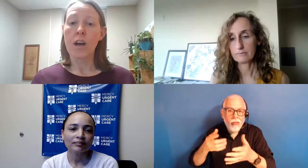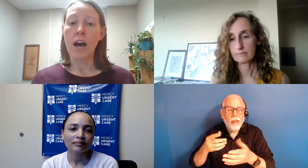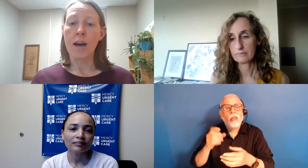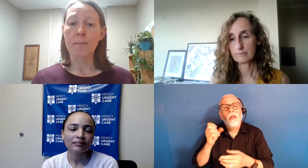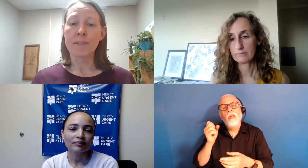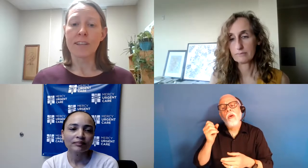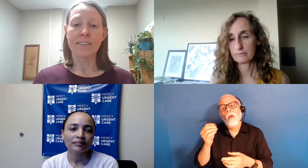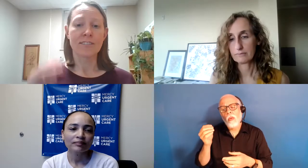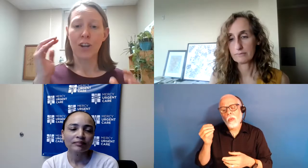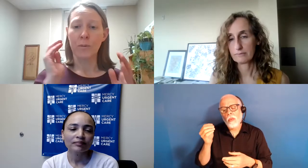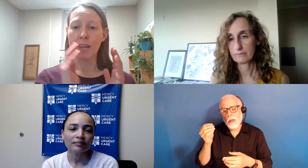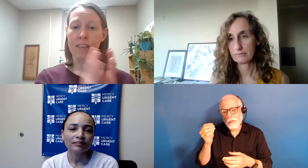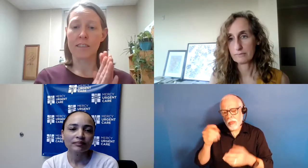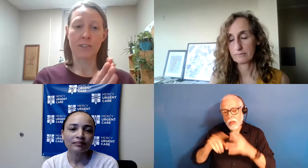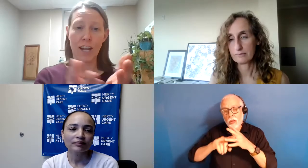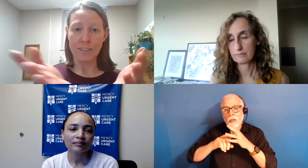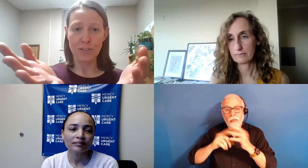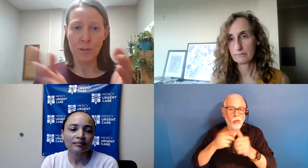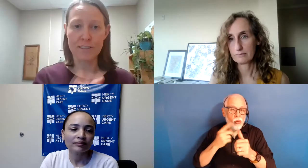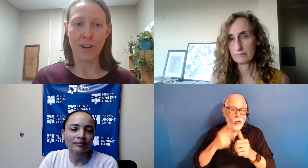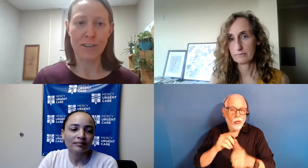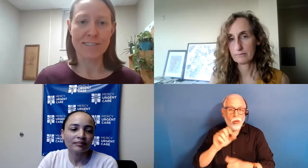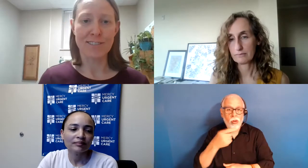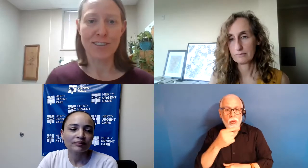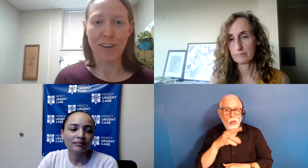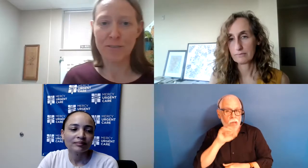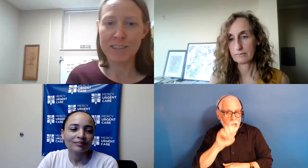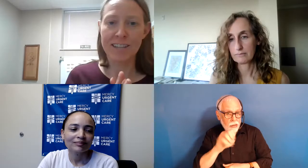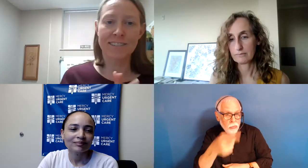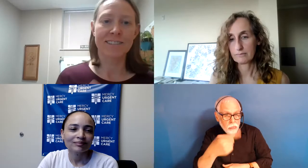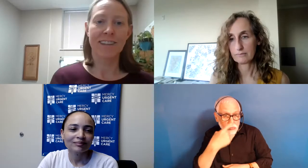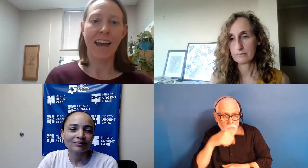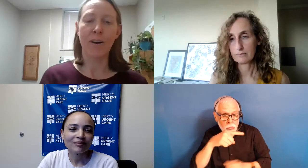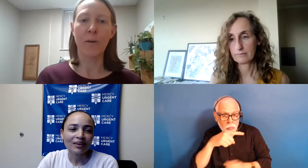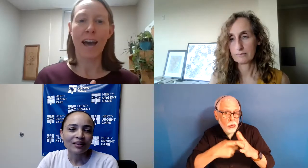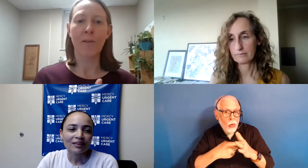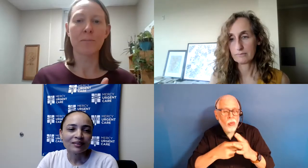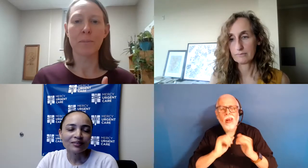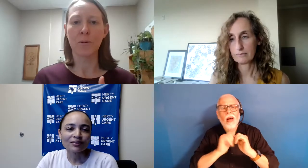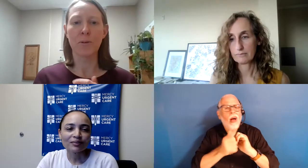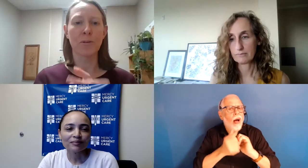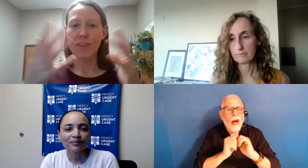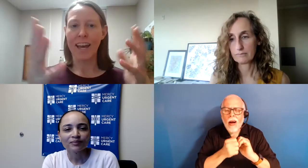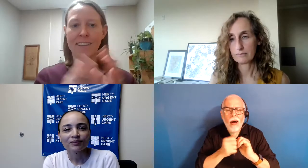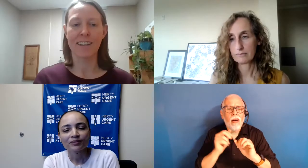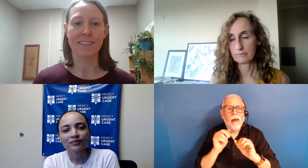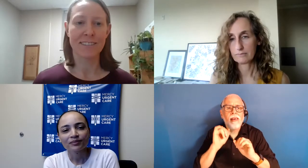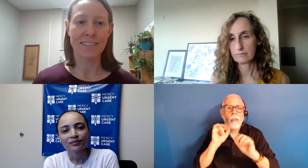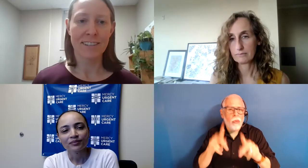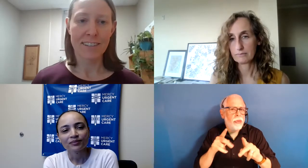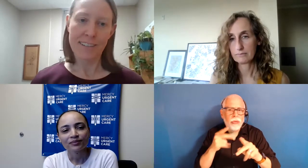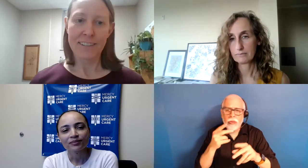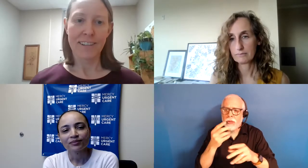So let's start with Grace. Do you want to start us off with this? How would people